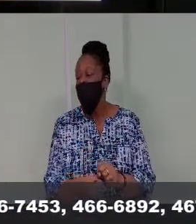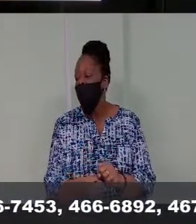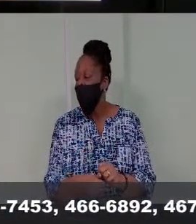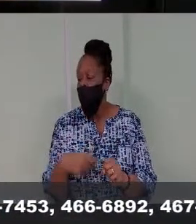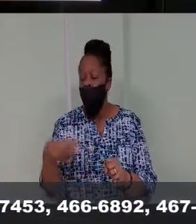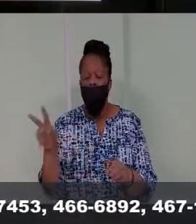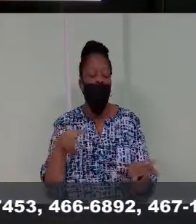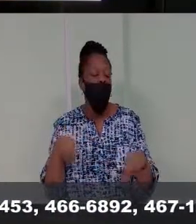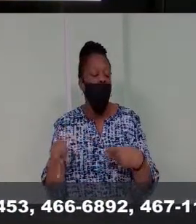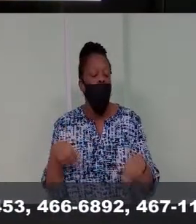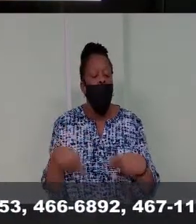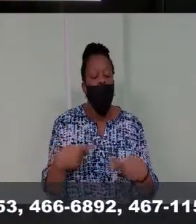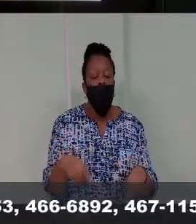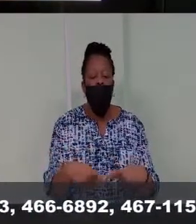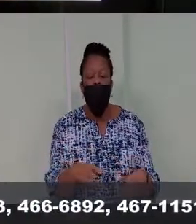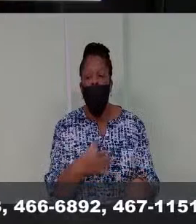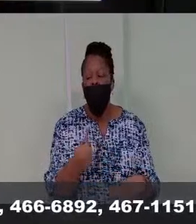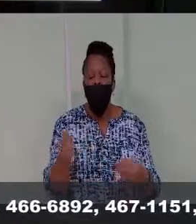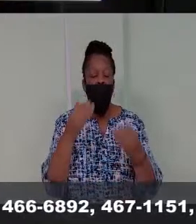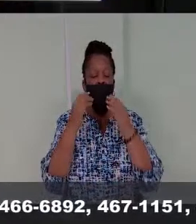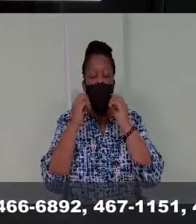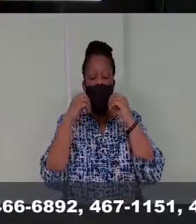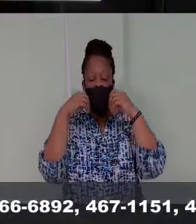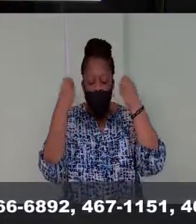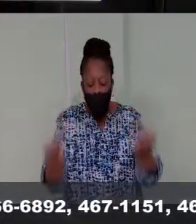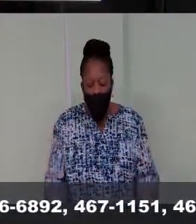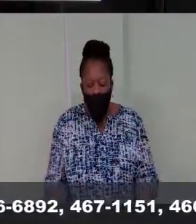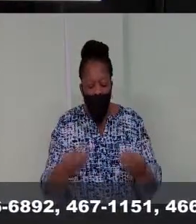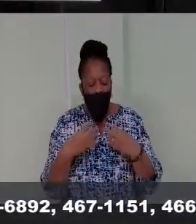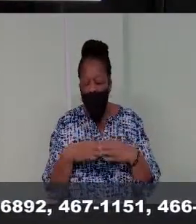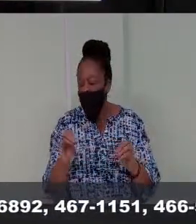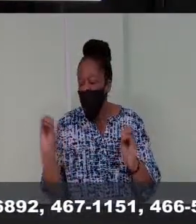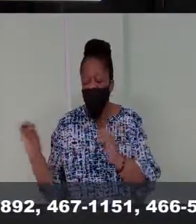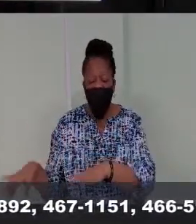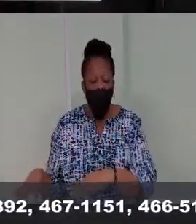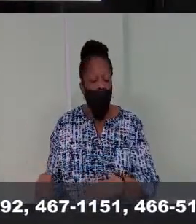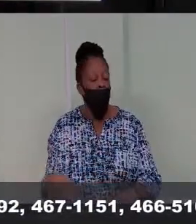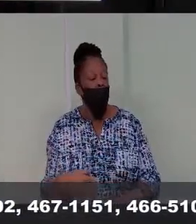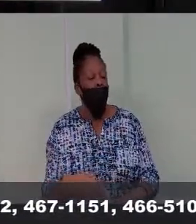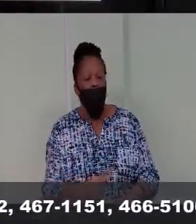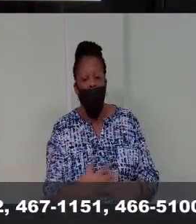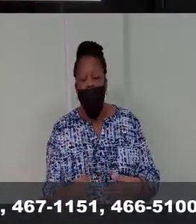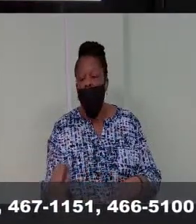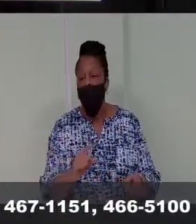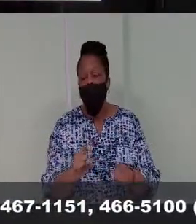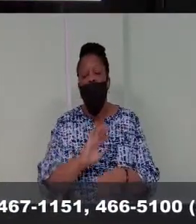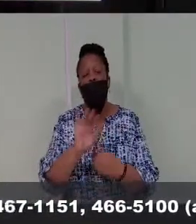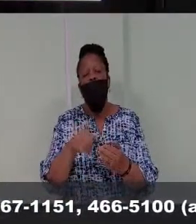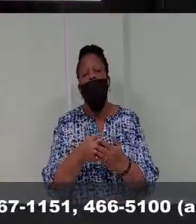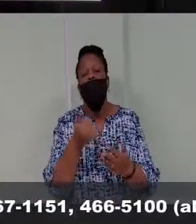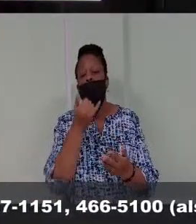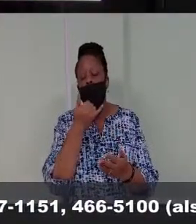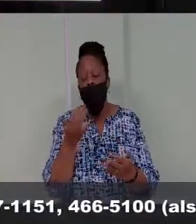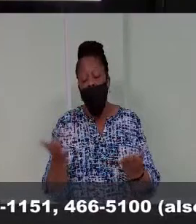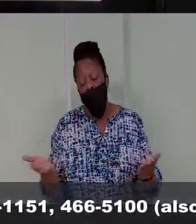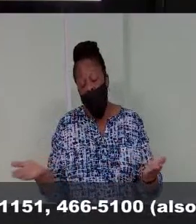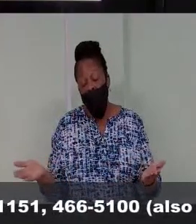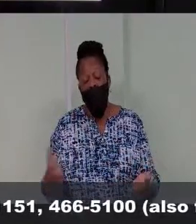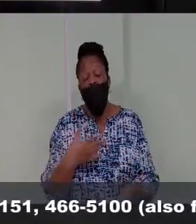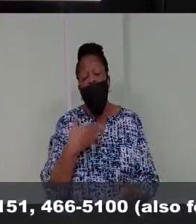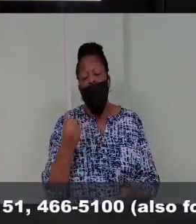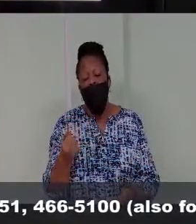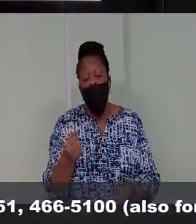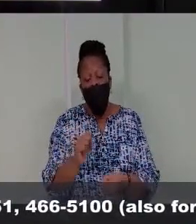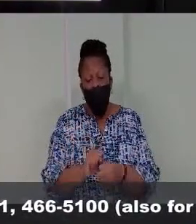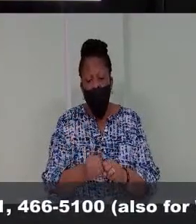But we need to tell persons that the virus hasn't given up, it hasn't gone away. And so despite the fact that this